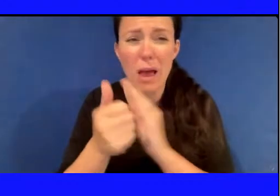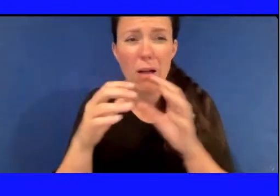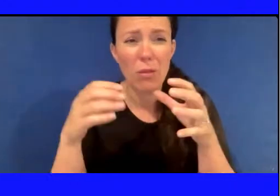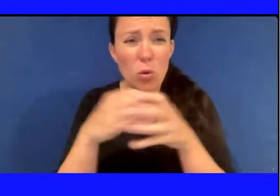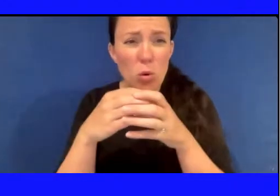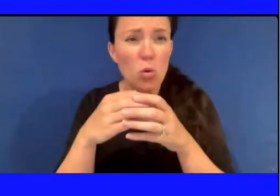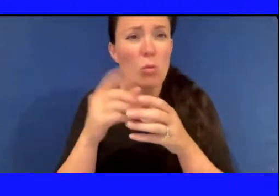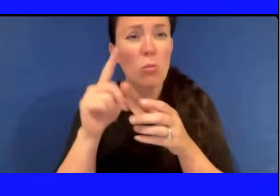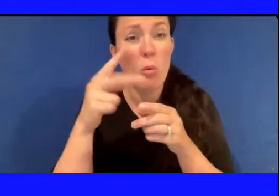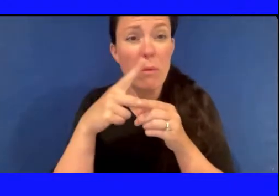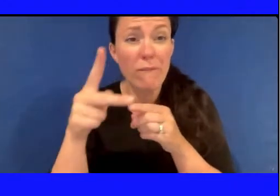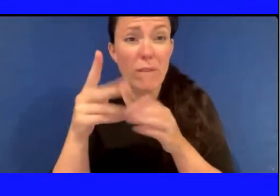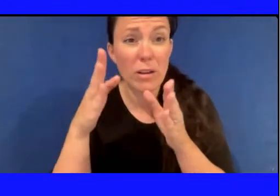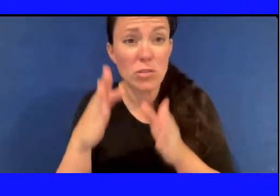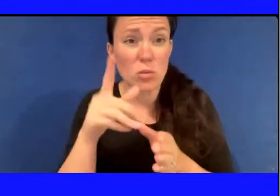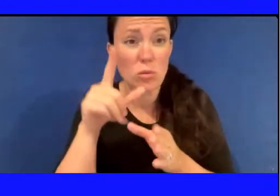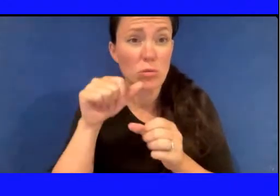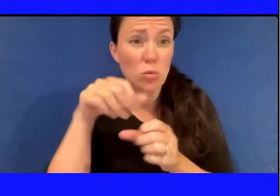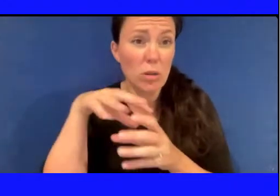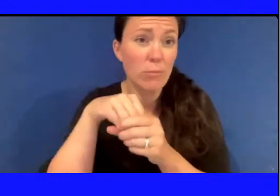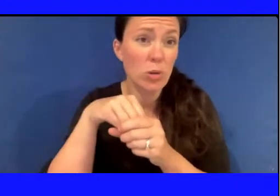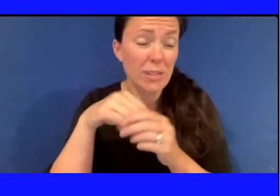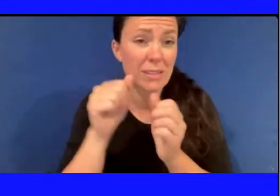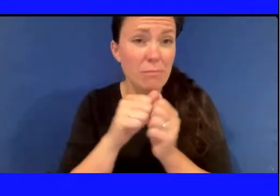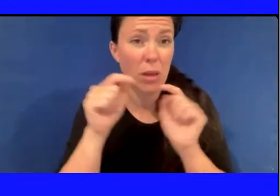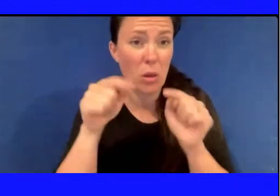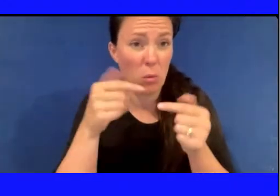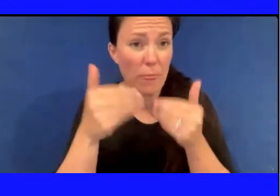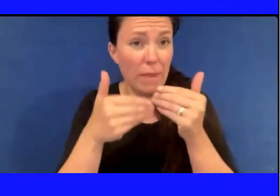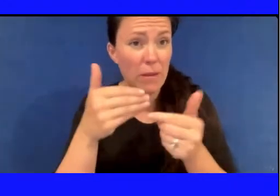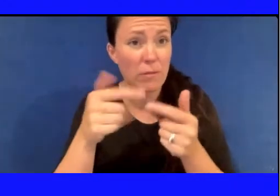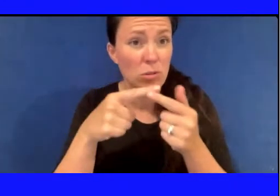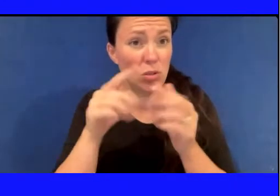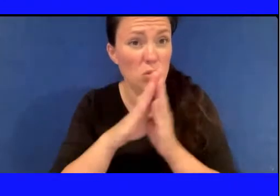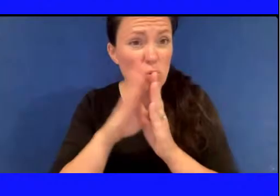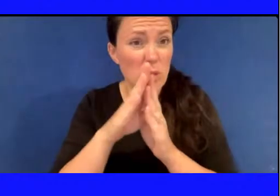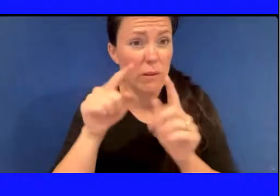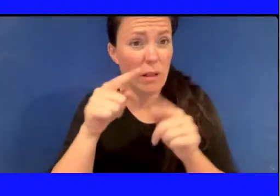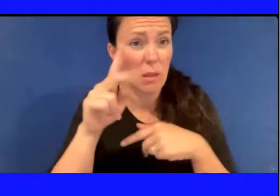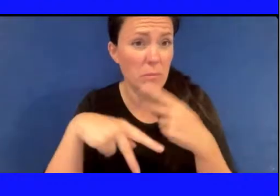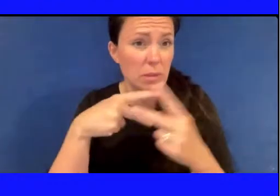could participate in the process of developing a project.